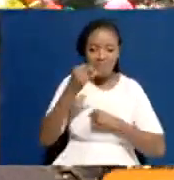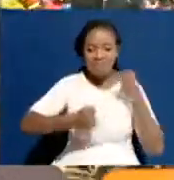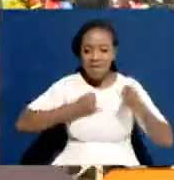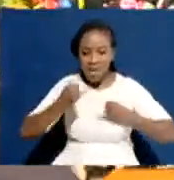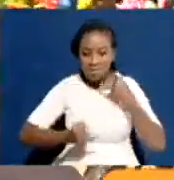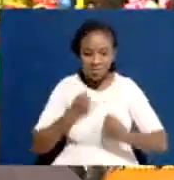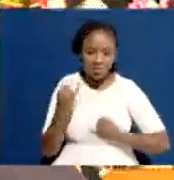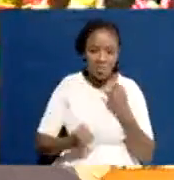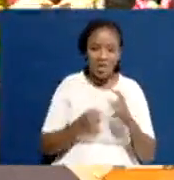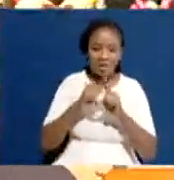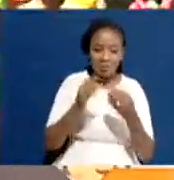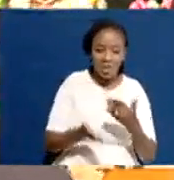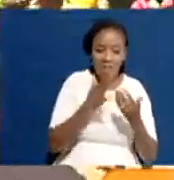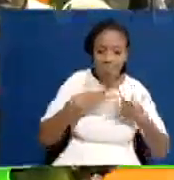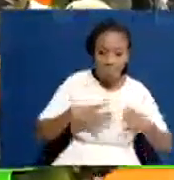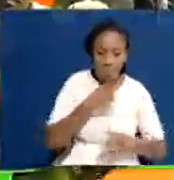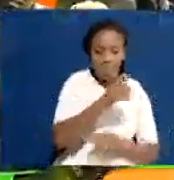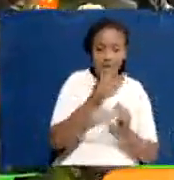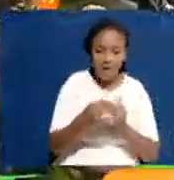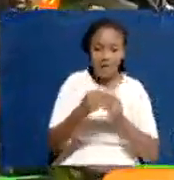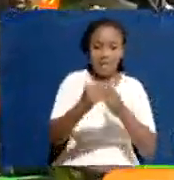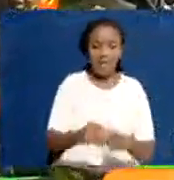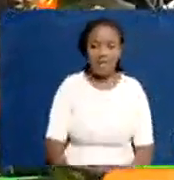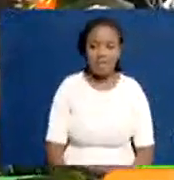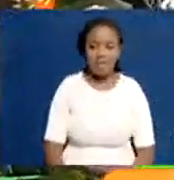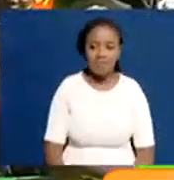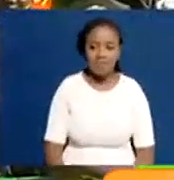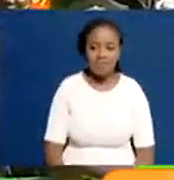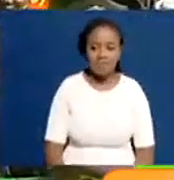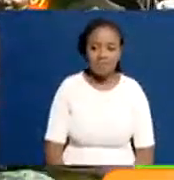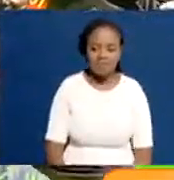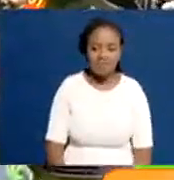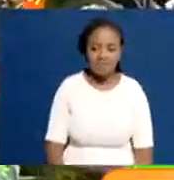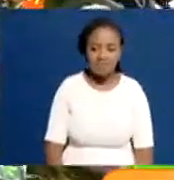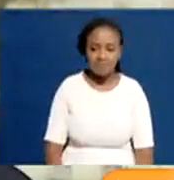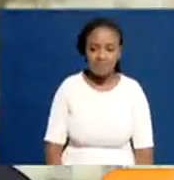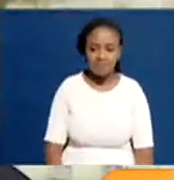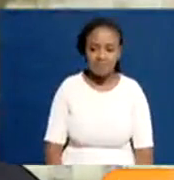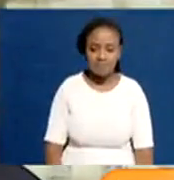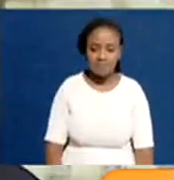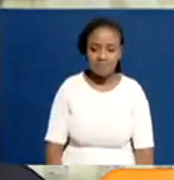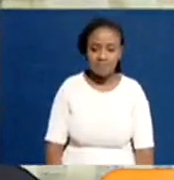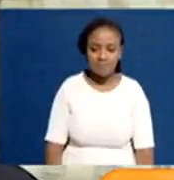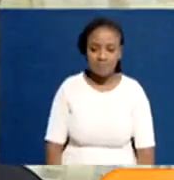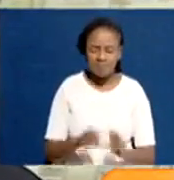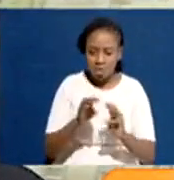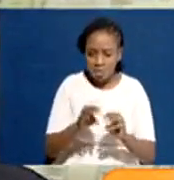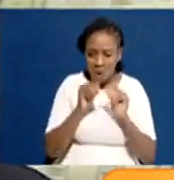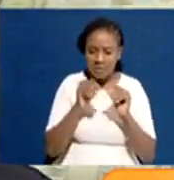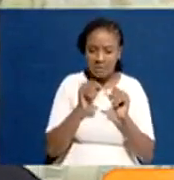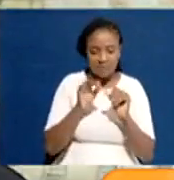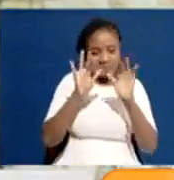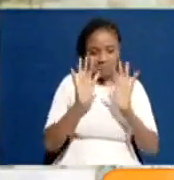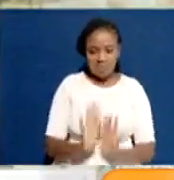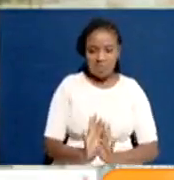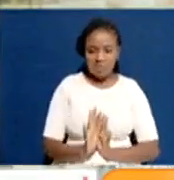ambavyo vina ensure watu wetu wako mbele kwa mambo yote. Quality is supreme. So that is the relationship between us